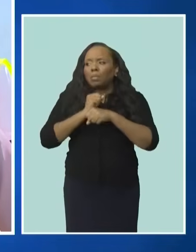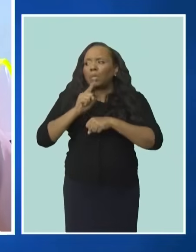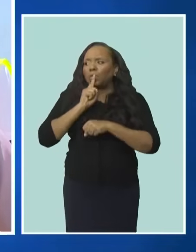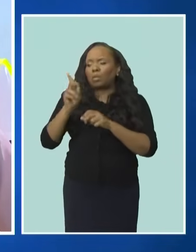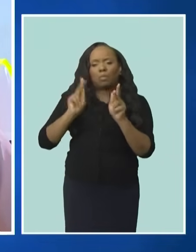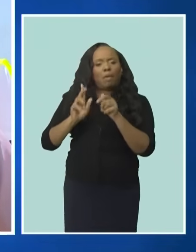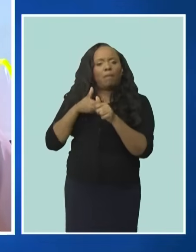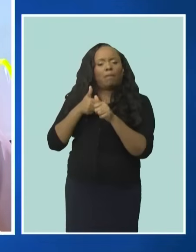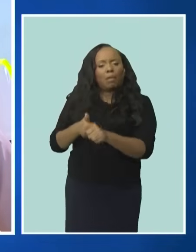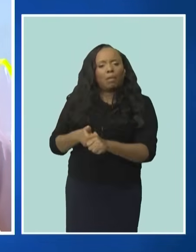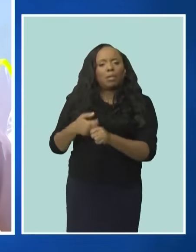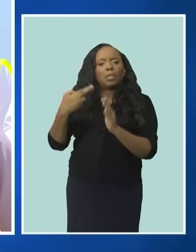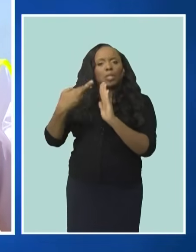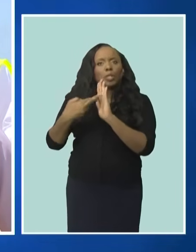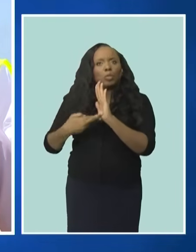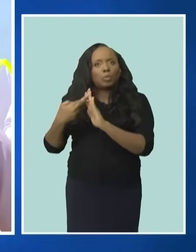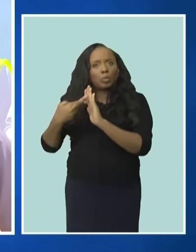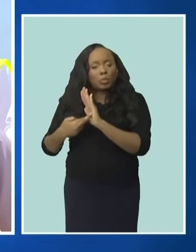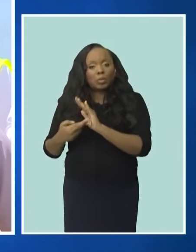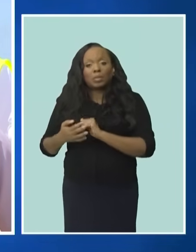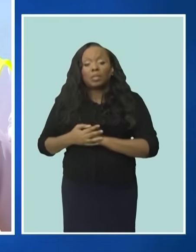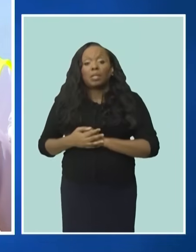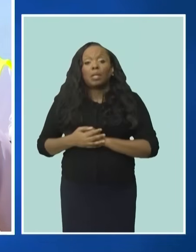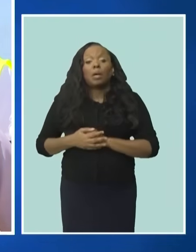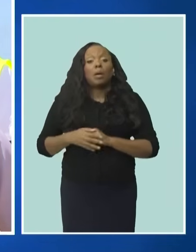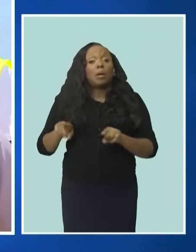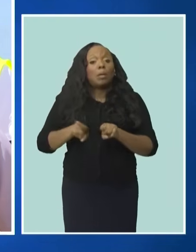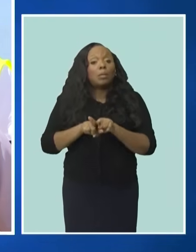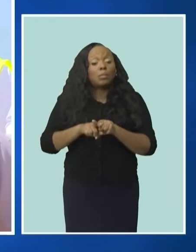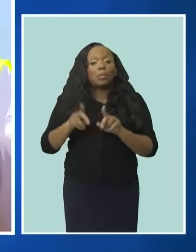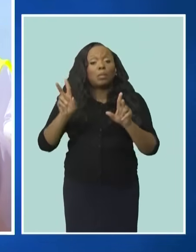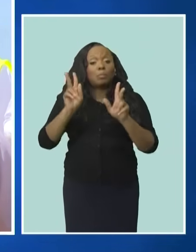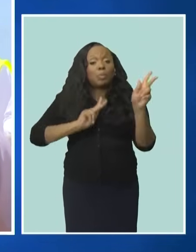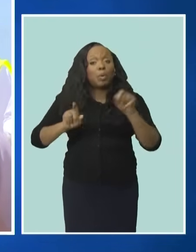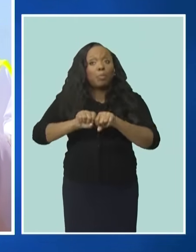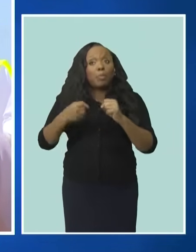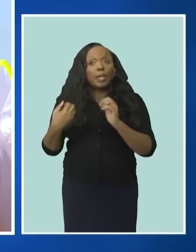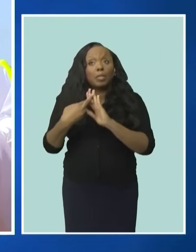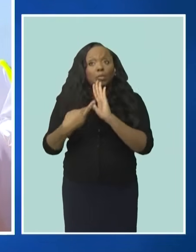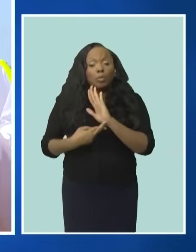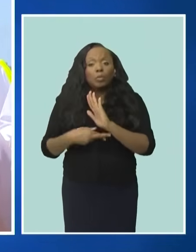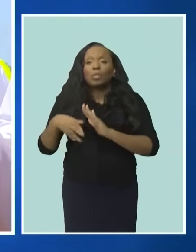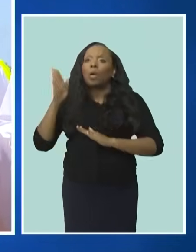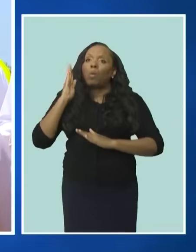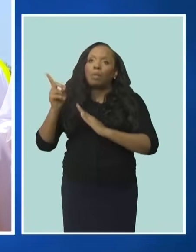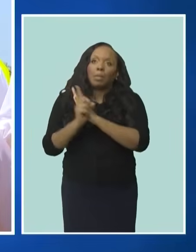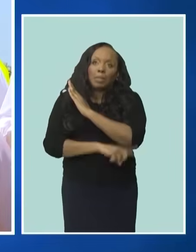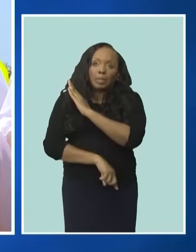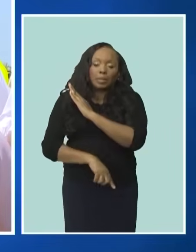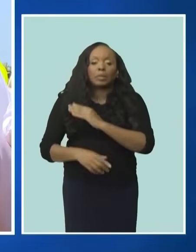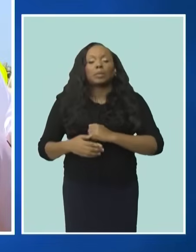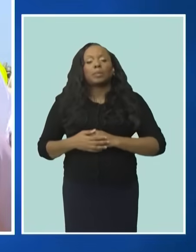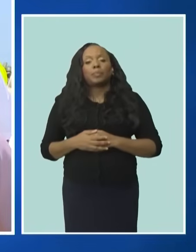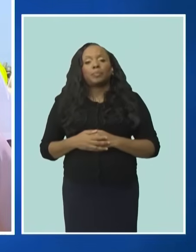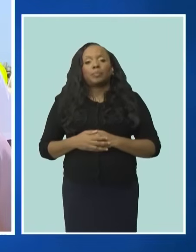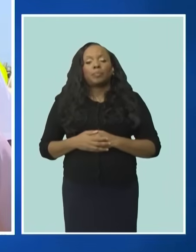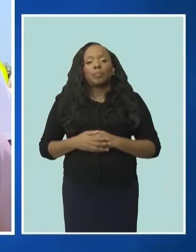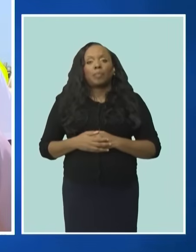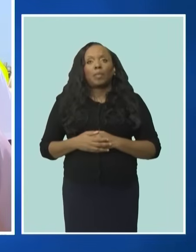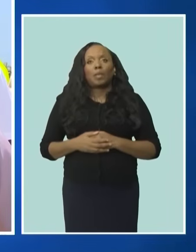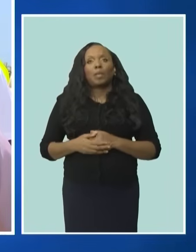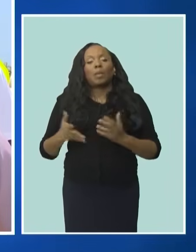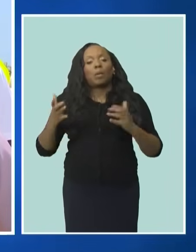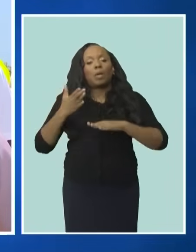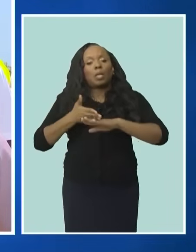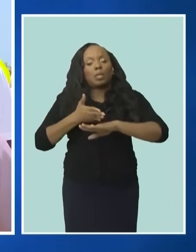implement a ticketing or penalty system for violations. The expected outcomes are improve organization and